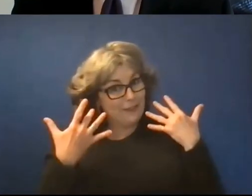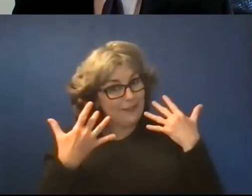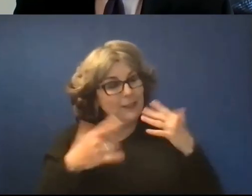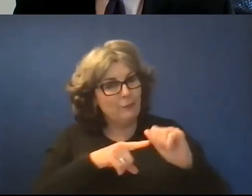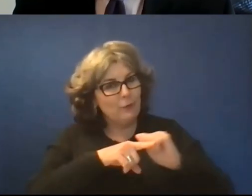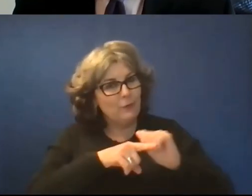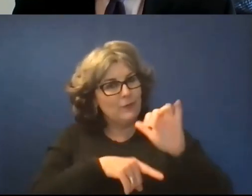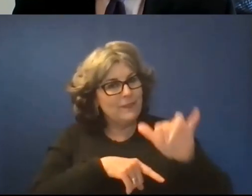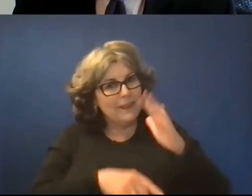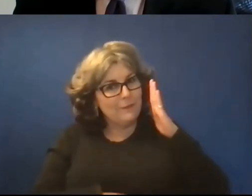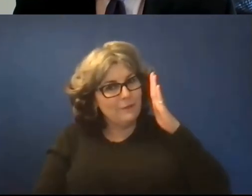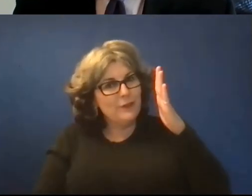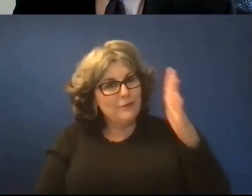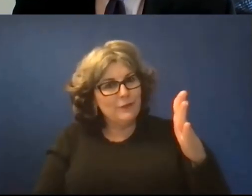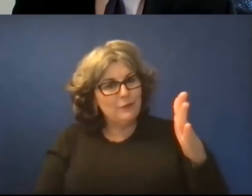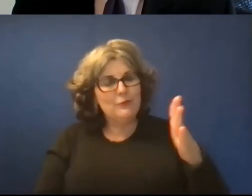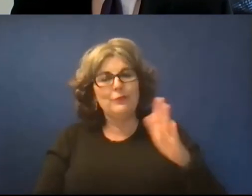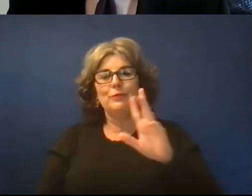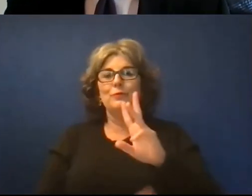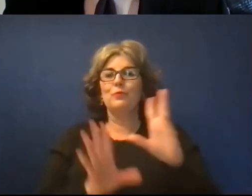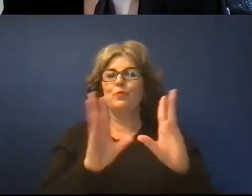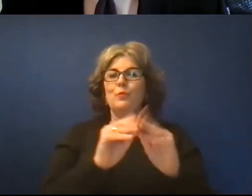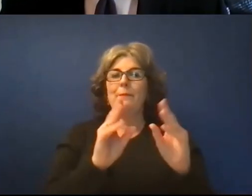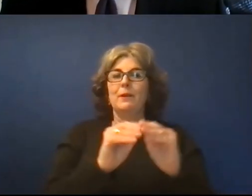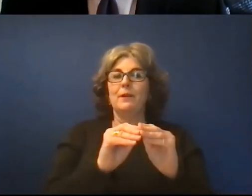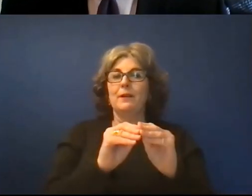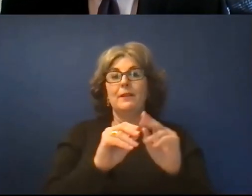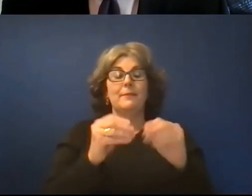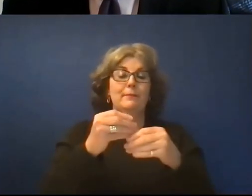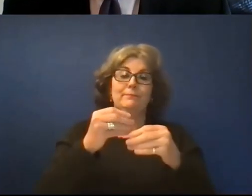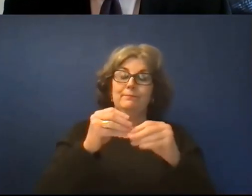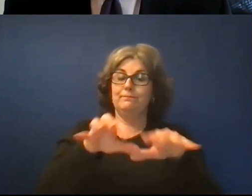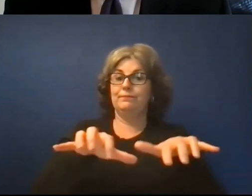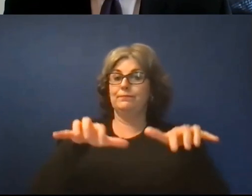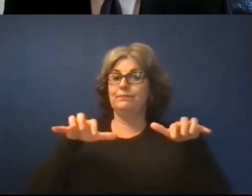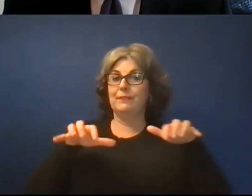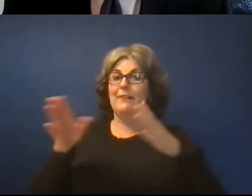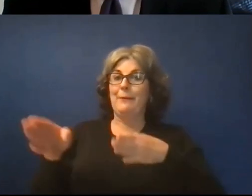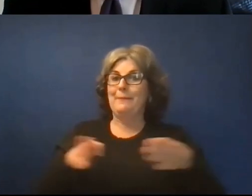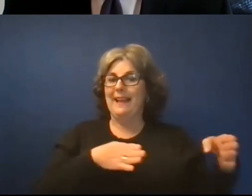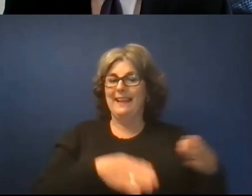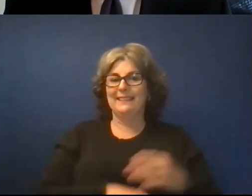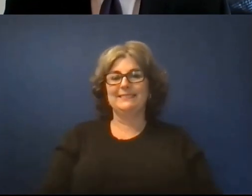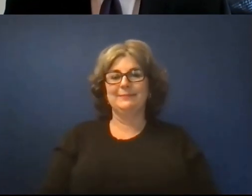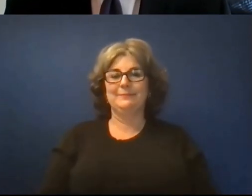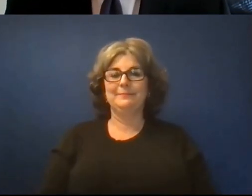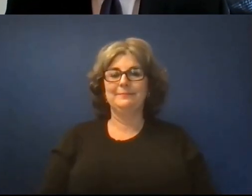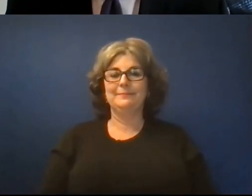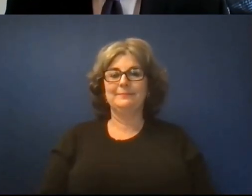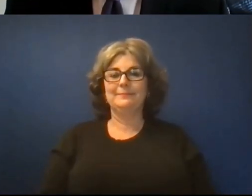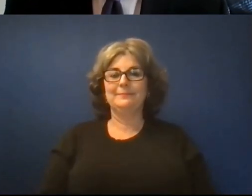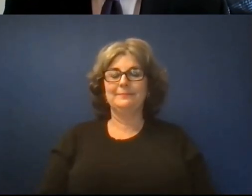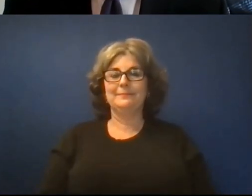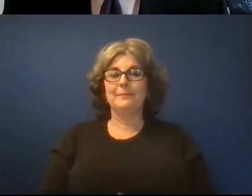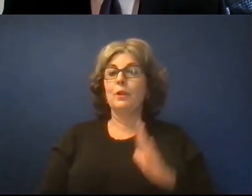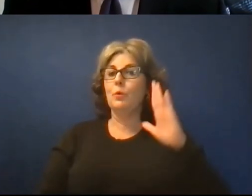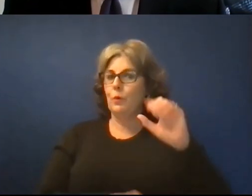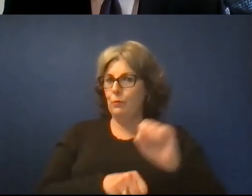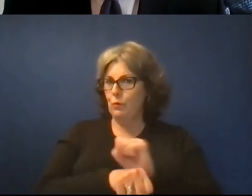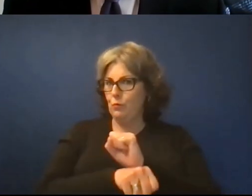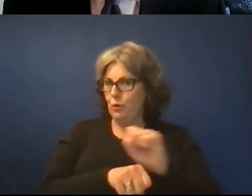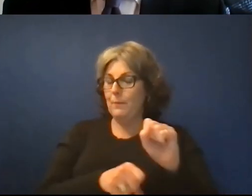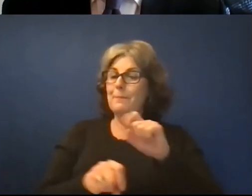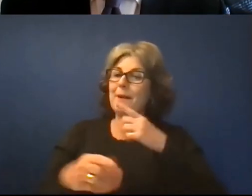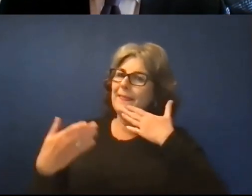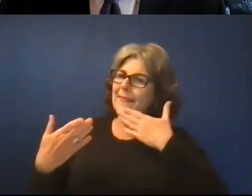that for future webinars. The crowds get bigger and we have to have a plan for that. So we will work on that, but thank